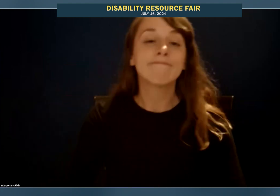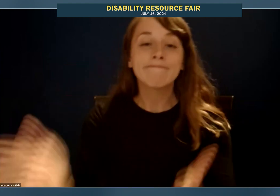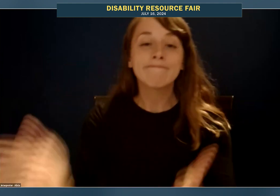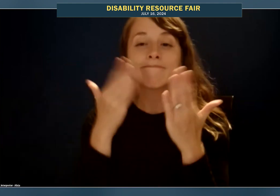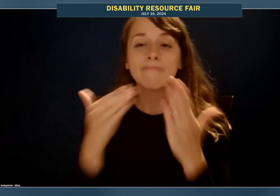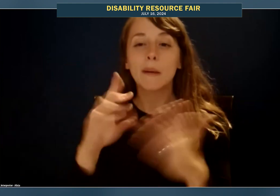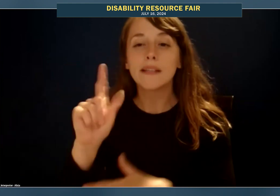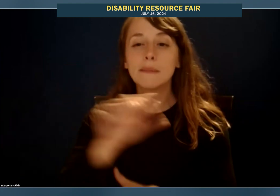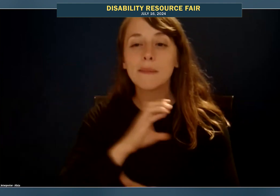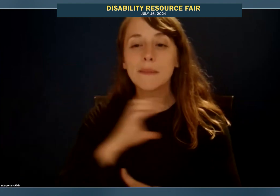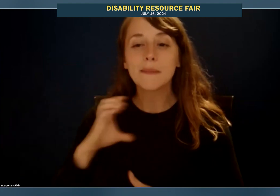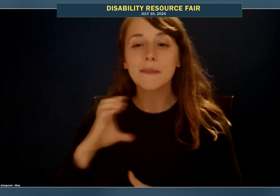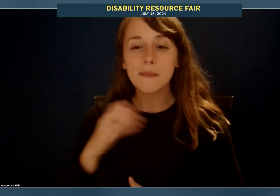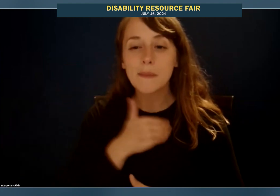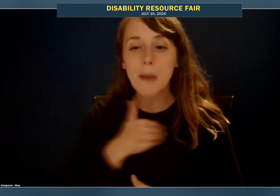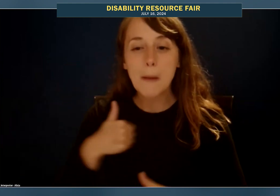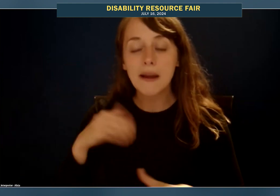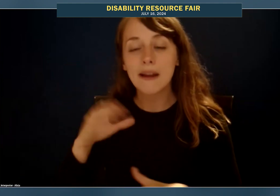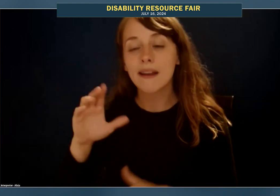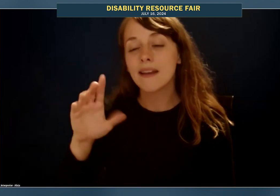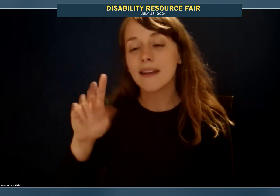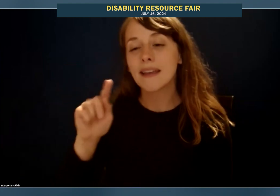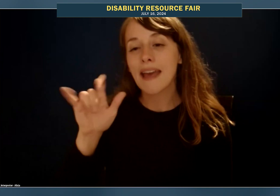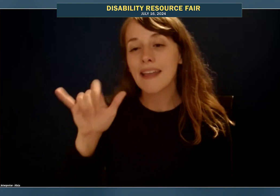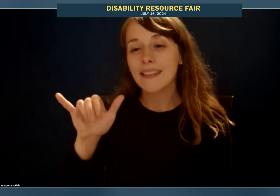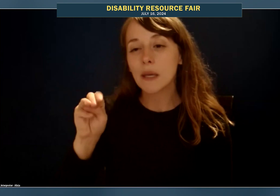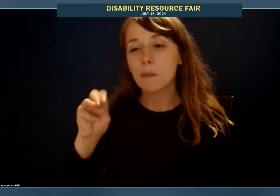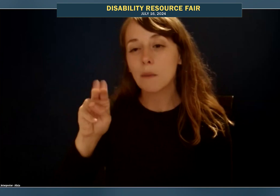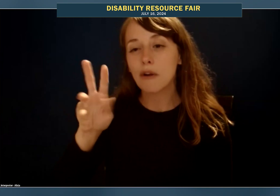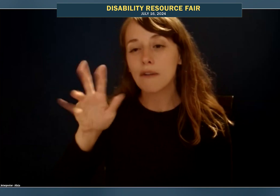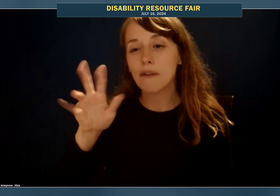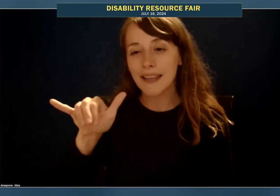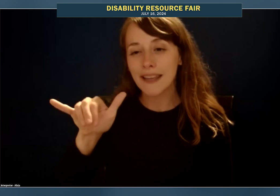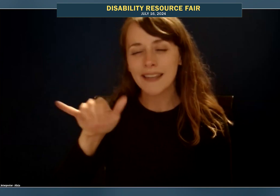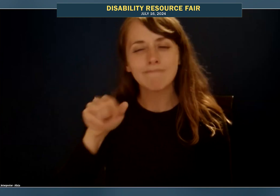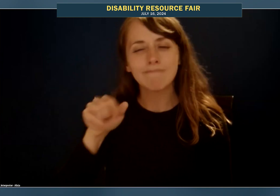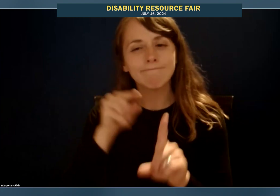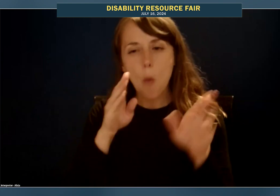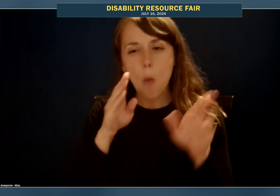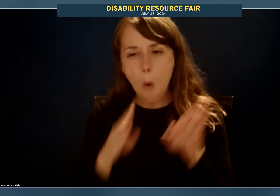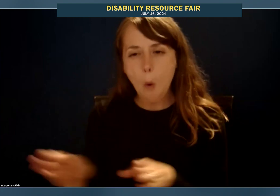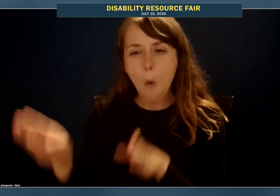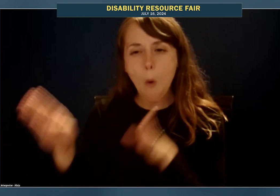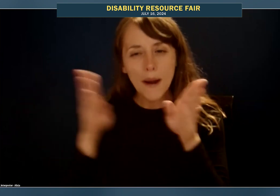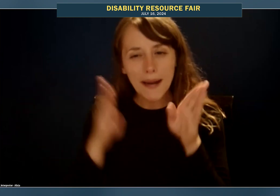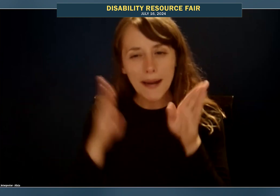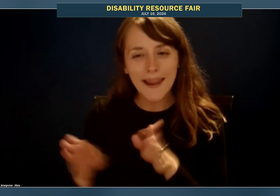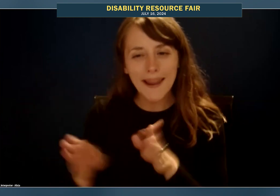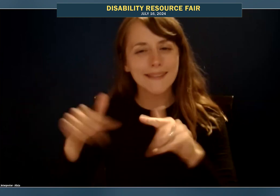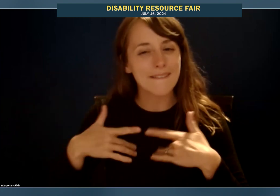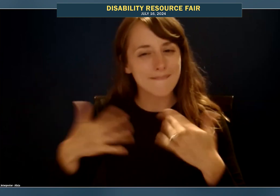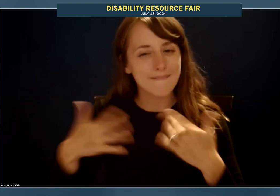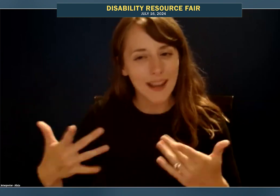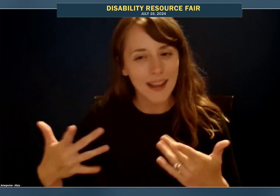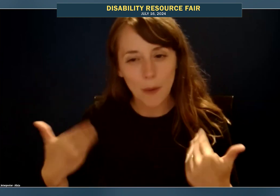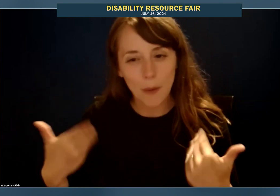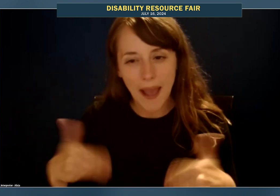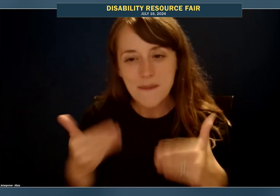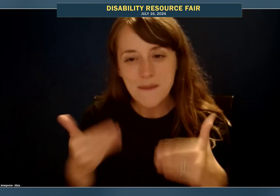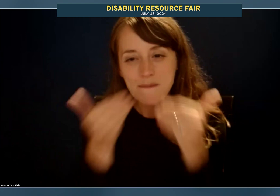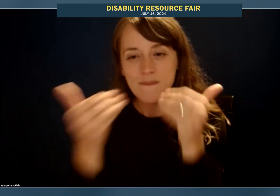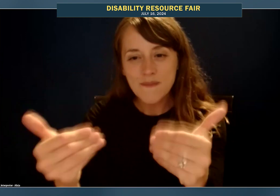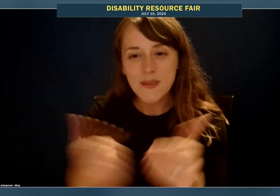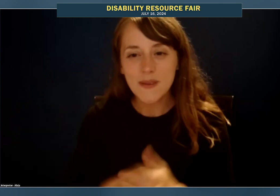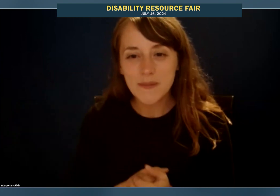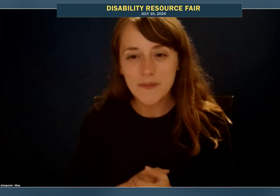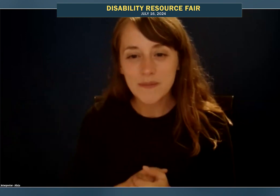Commission member Kathy Murray, who orchestrated the bulk of this organizing to make this happen,